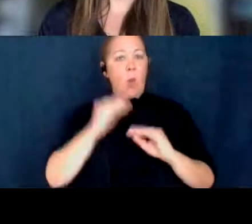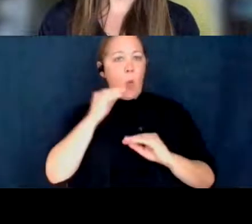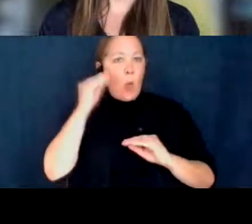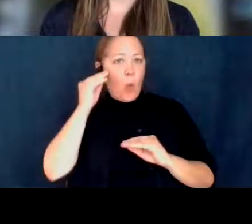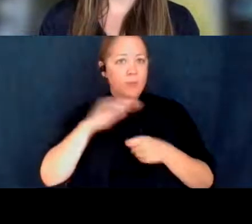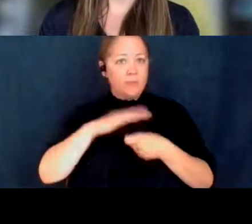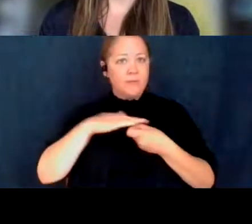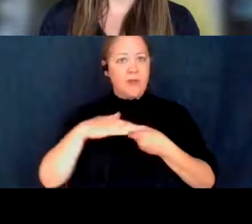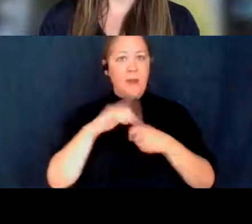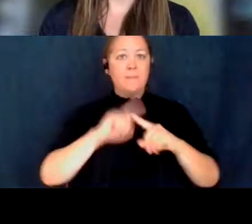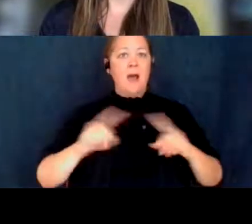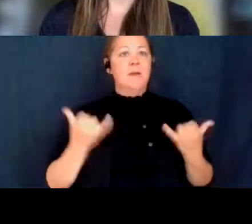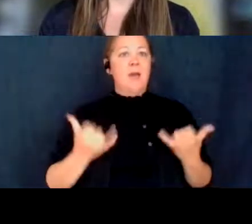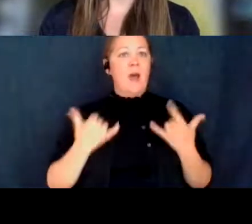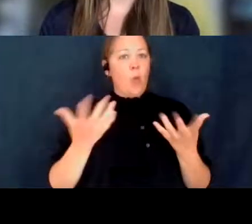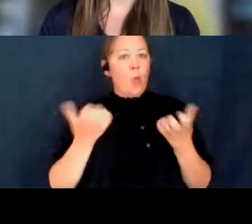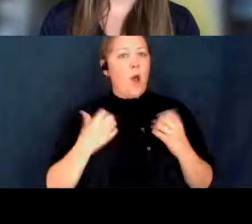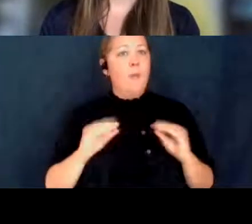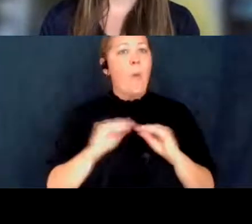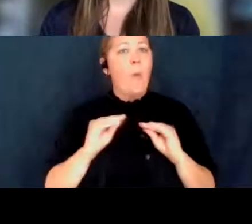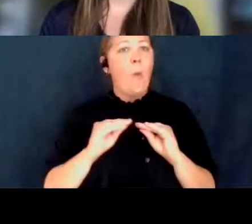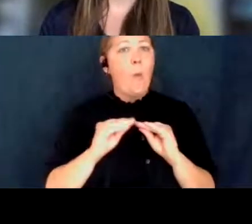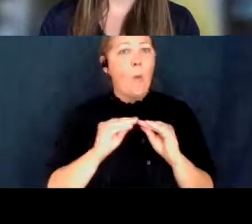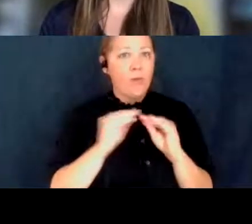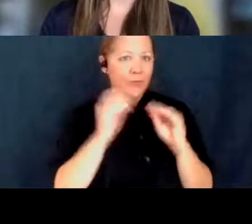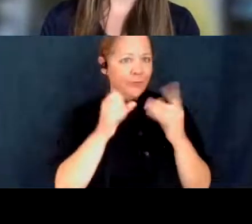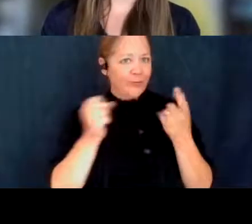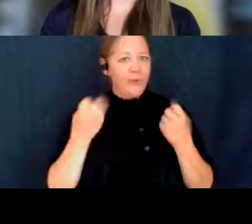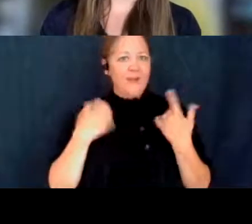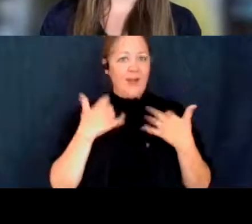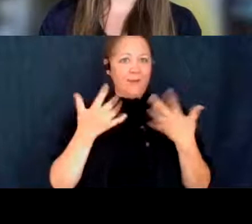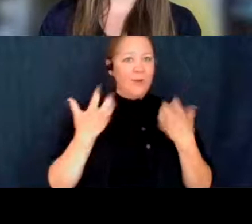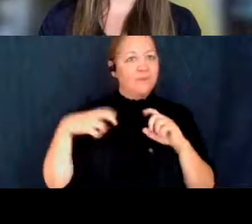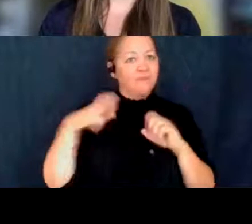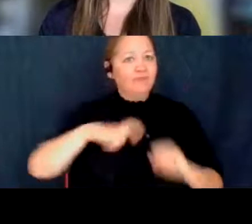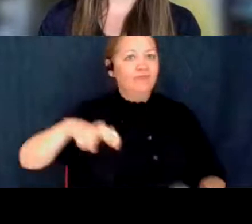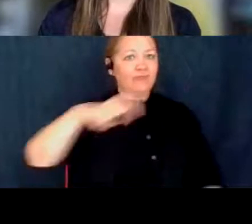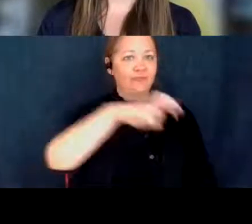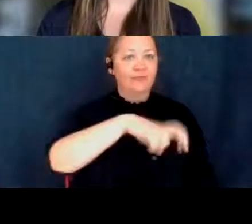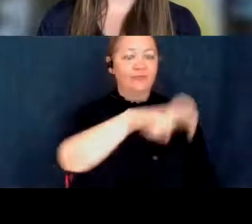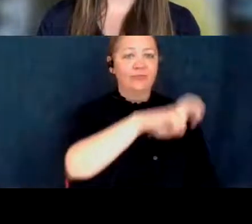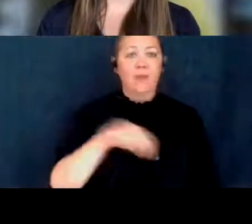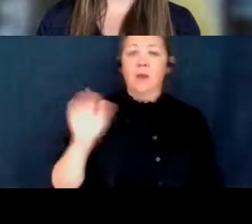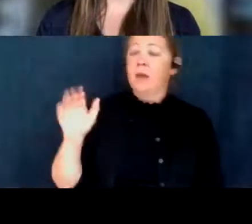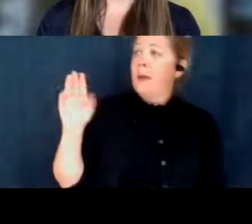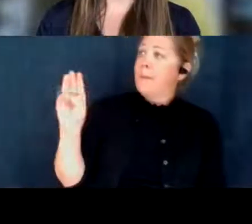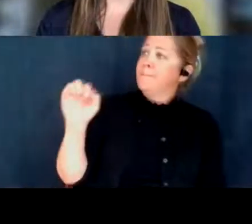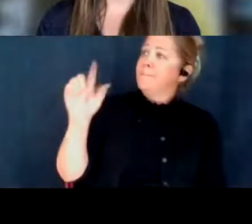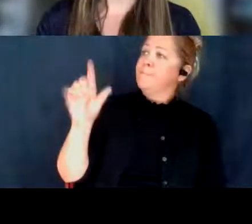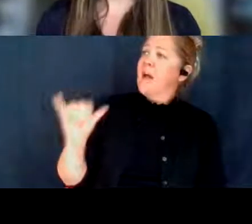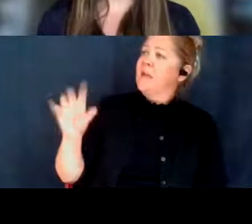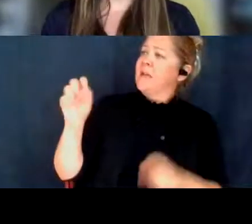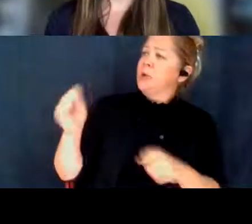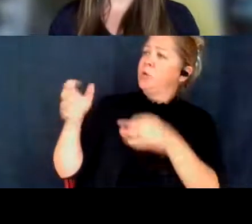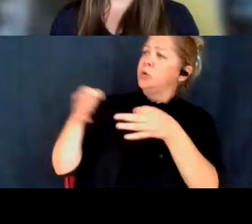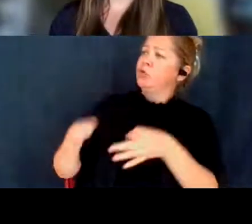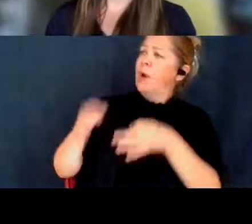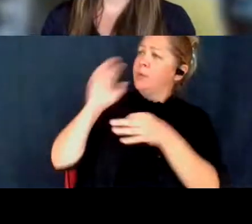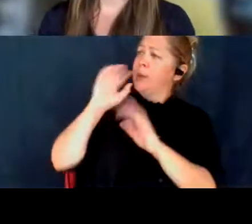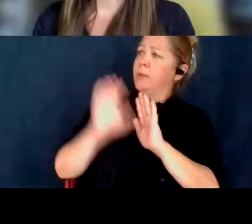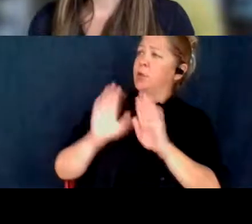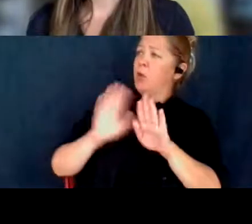So that's very exciting. Can go to the next slide. Molly, this is Monica. Could you describe the image on the right? Oh, yes,